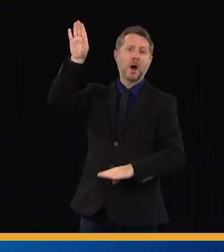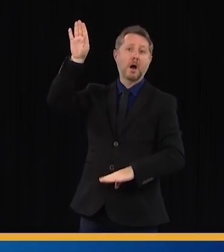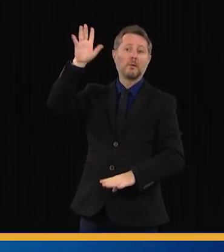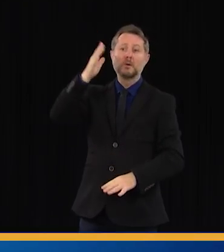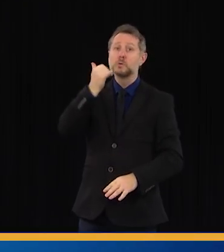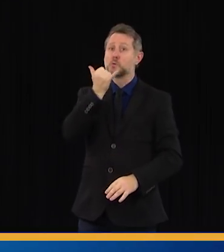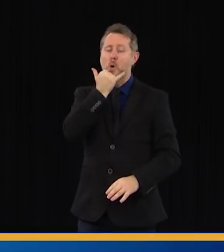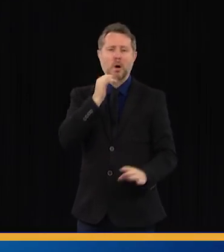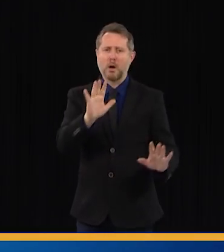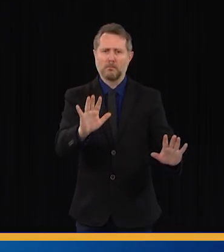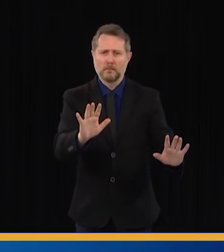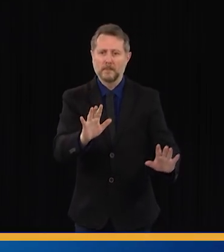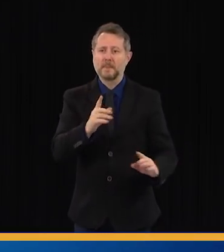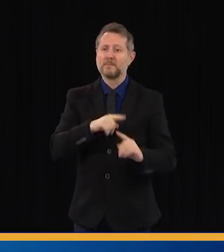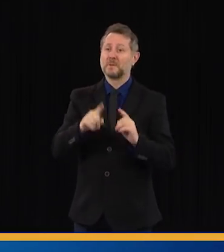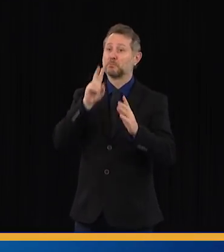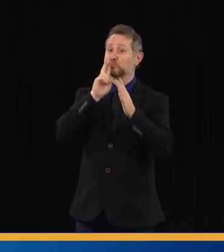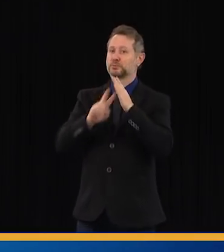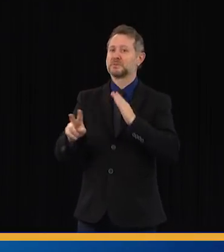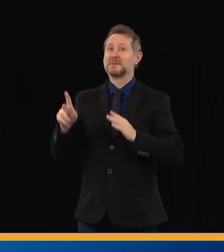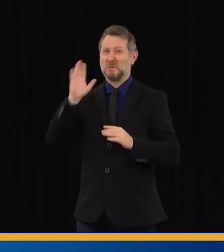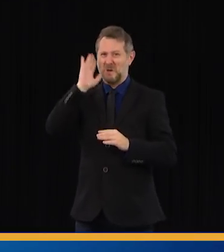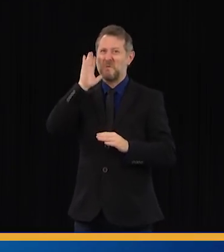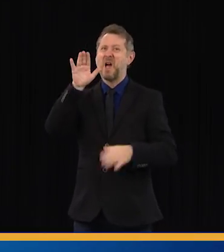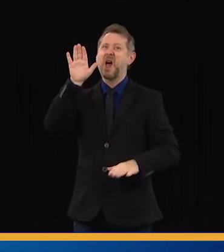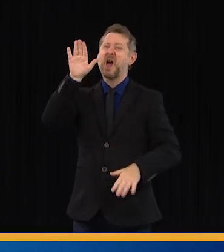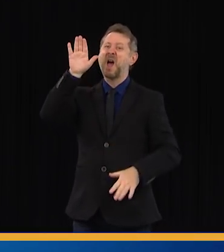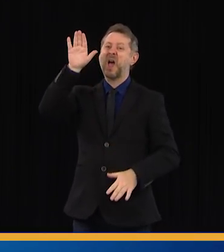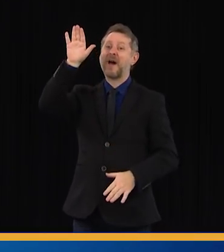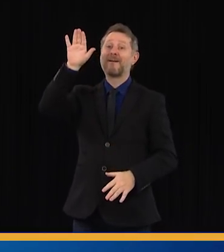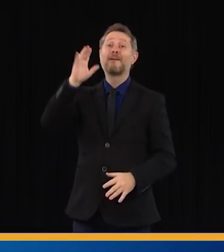is where the infection will go if unabated.